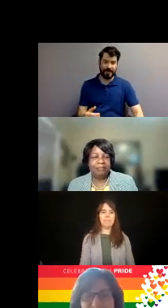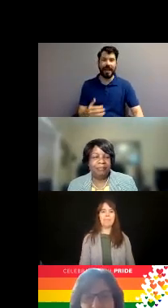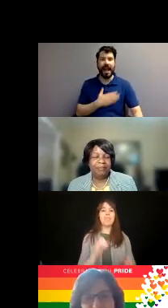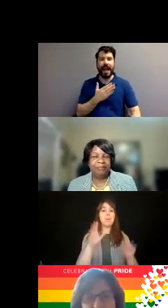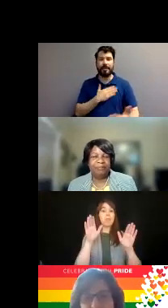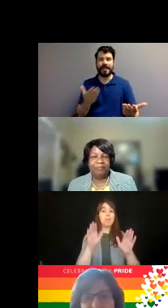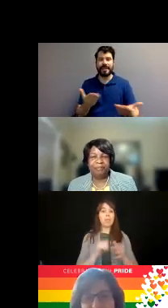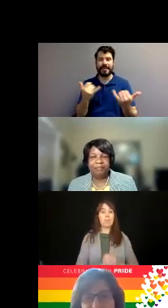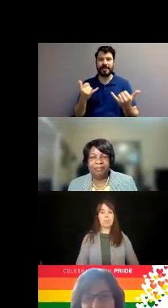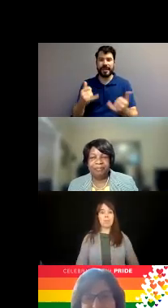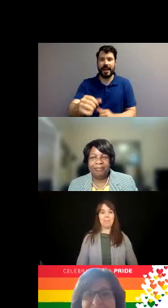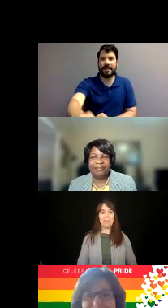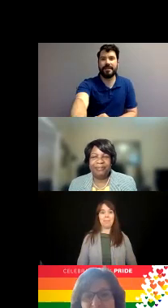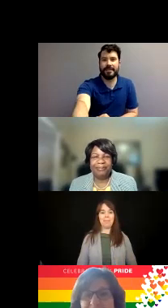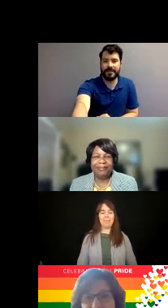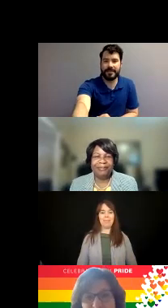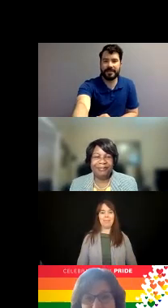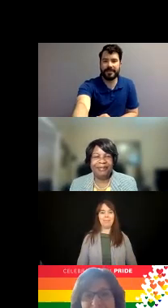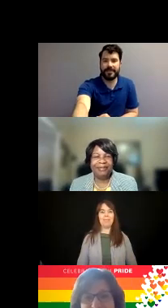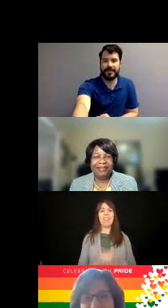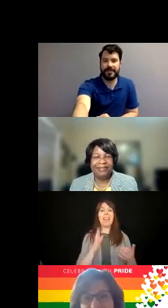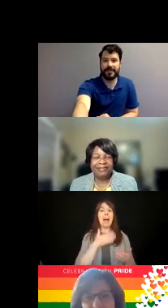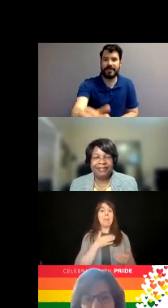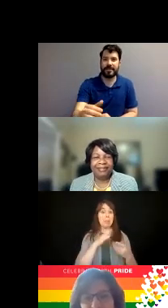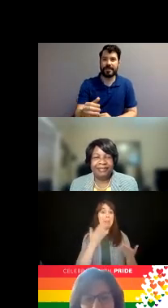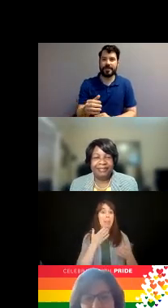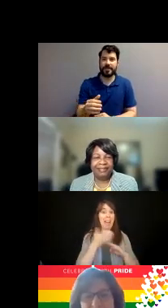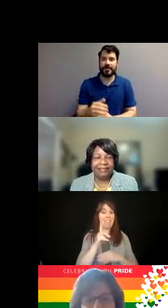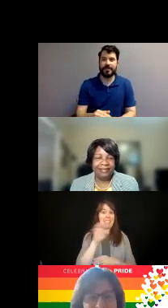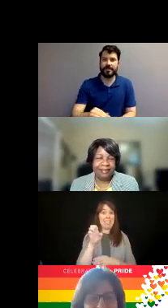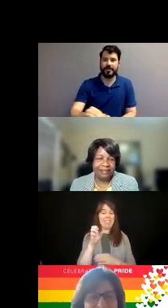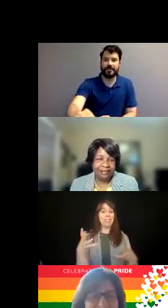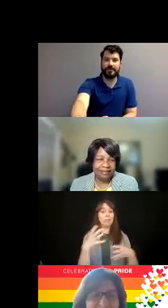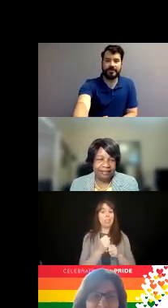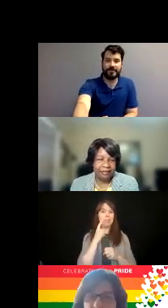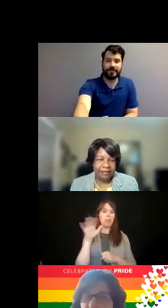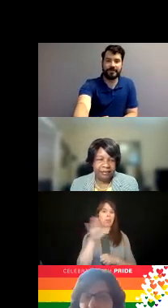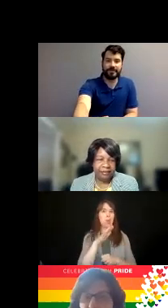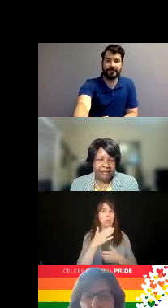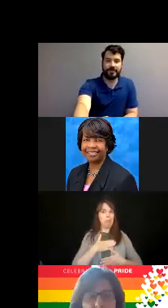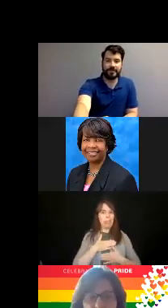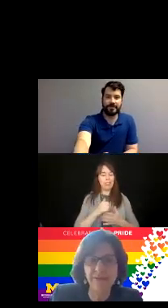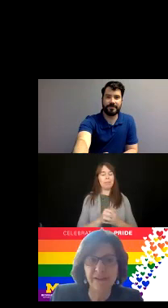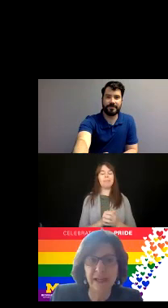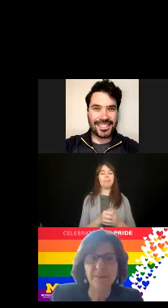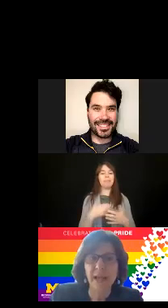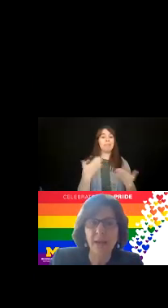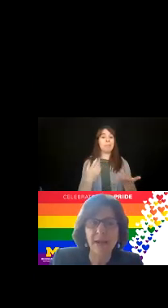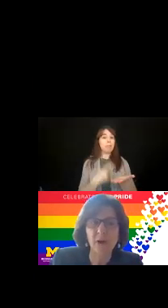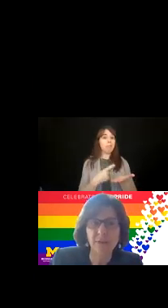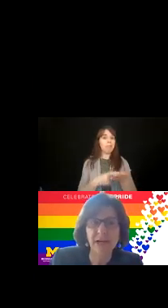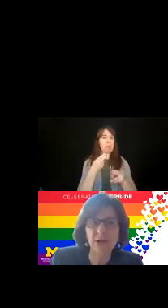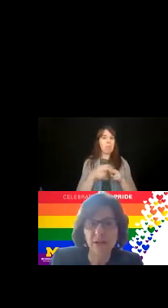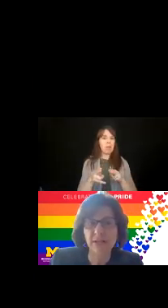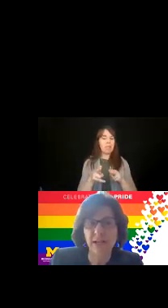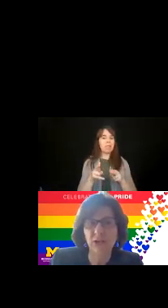able to come right after Dee's recap of the wonderful appreciation. I'm here to talk briefly